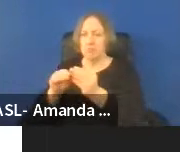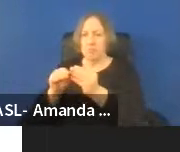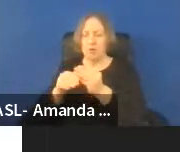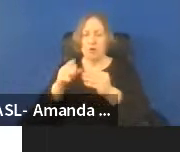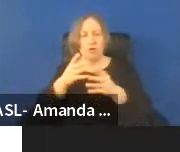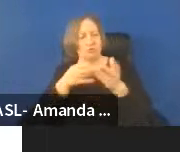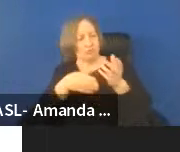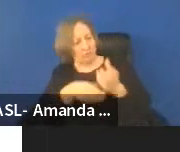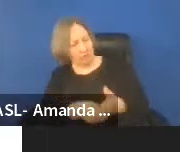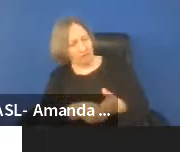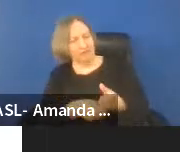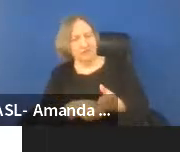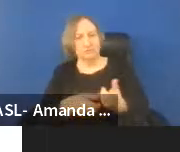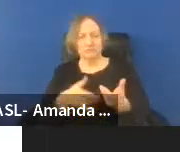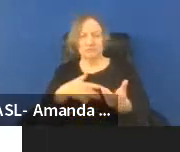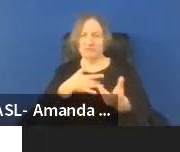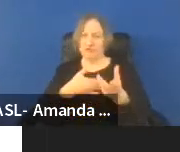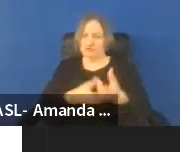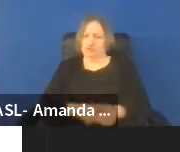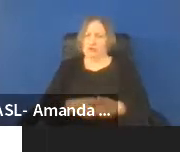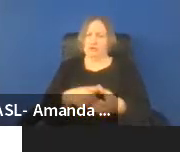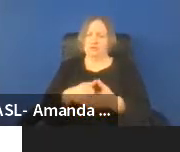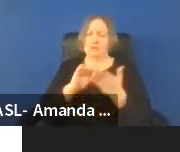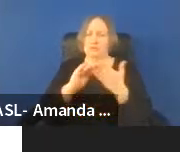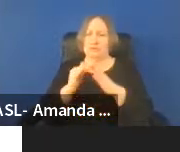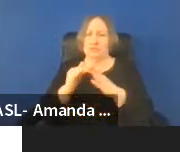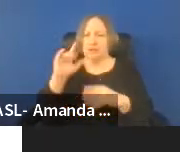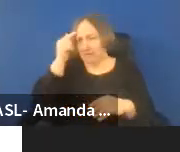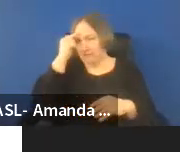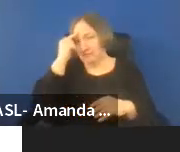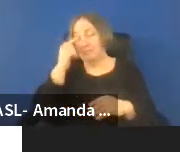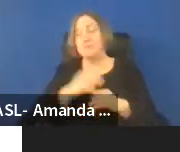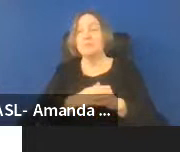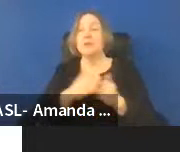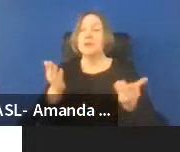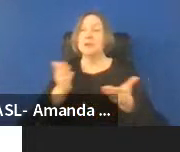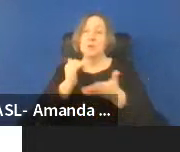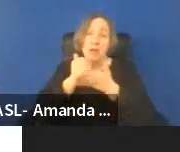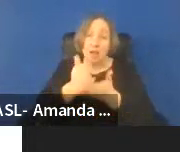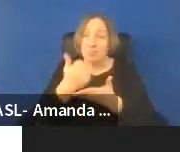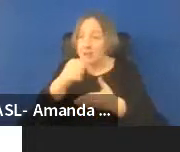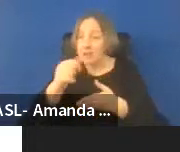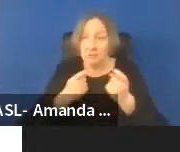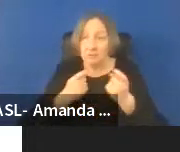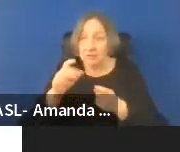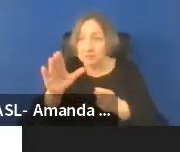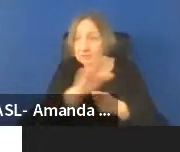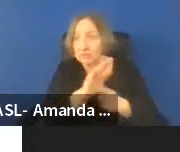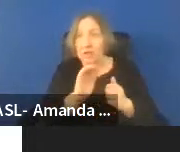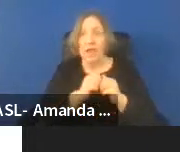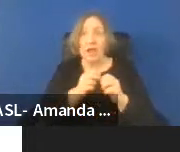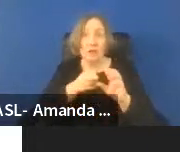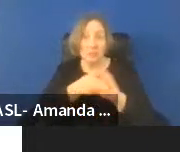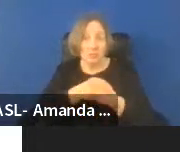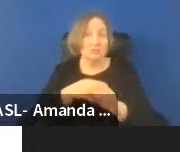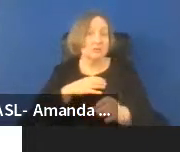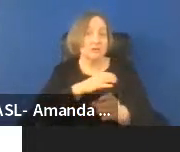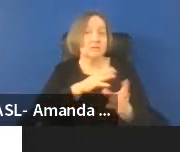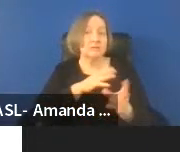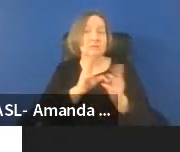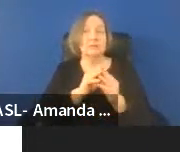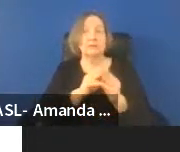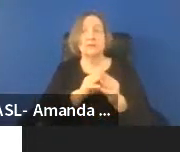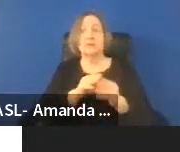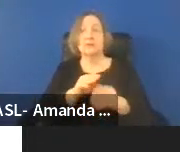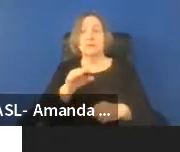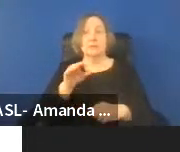government. We are here to help you with any questions you have about how to participate in council meetings.